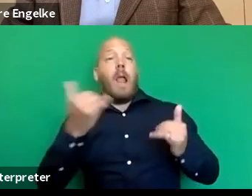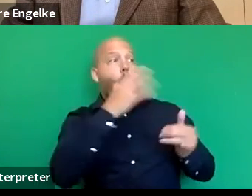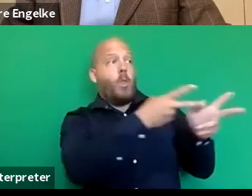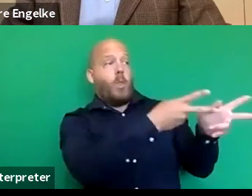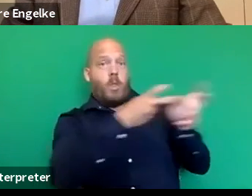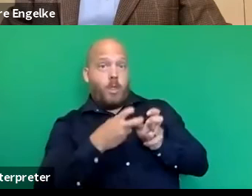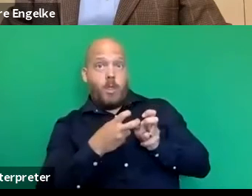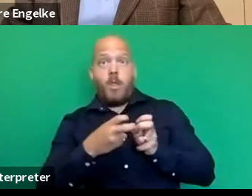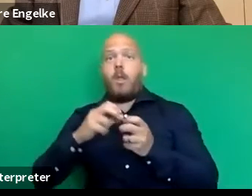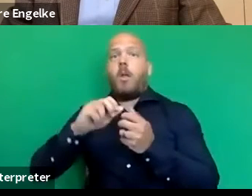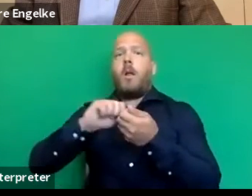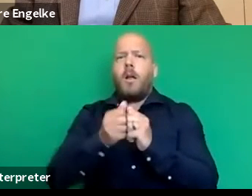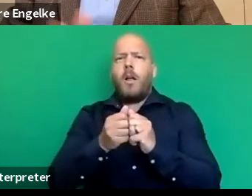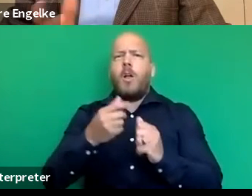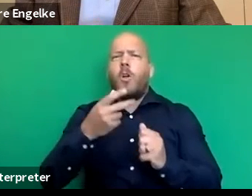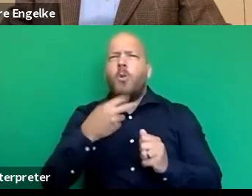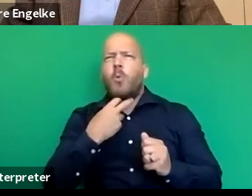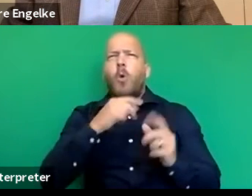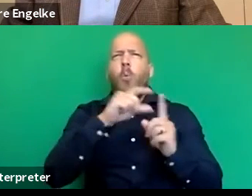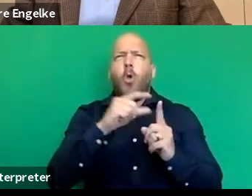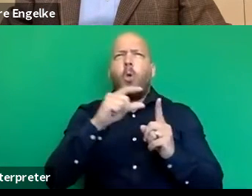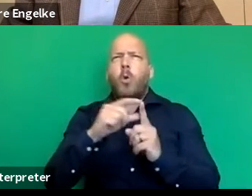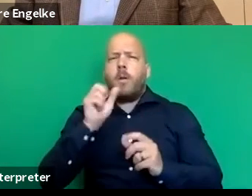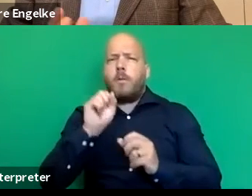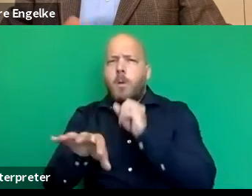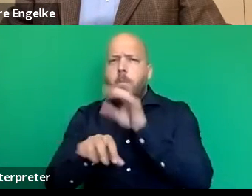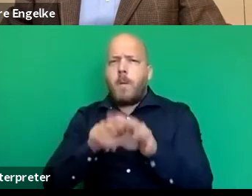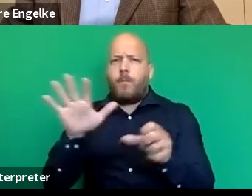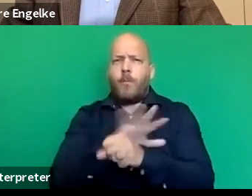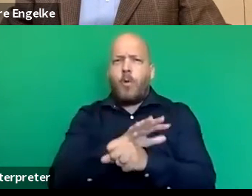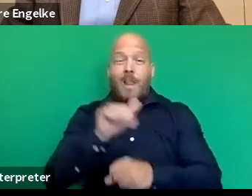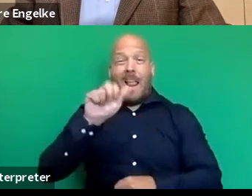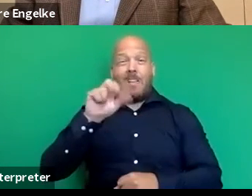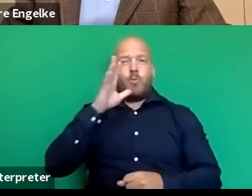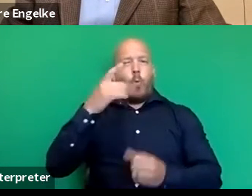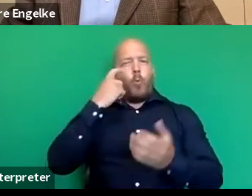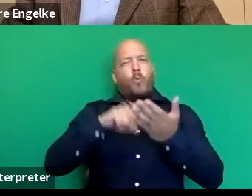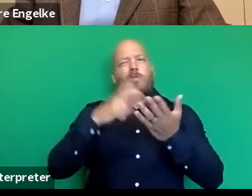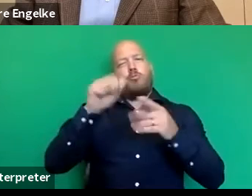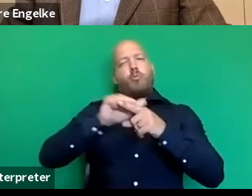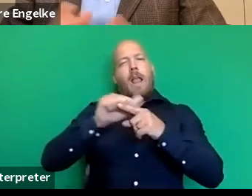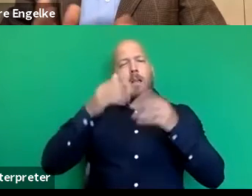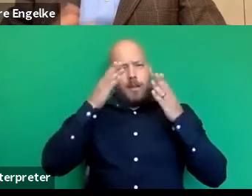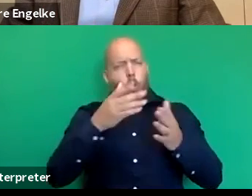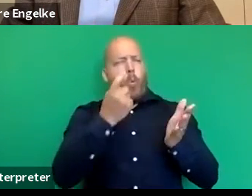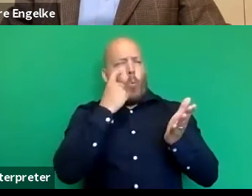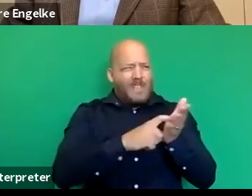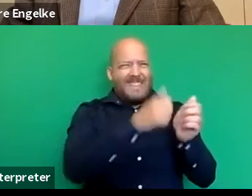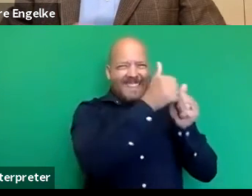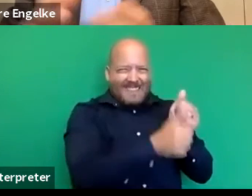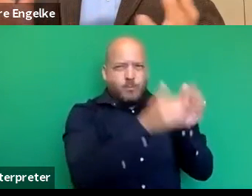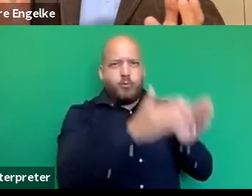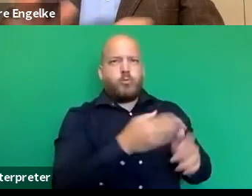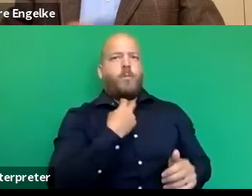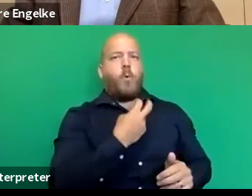trained to their voice. Now we continue to use this technology along with many others that have been developed along the ways. There's a